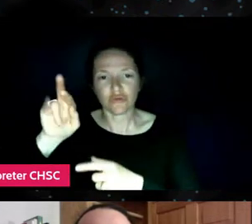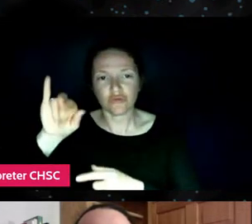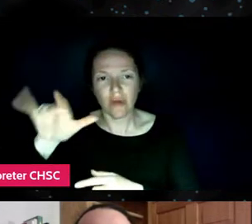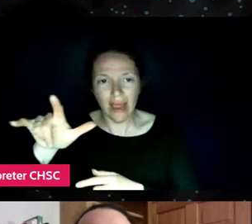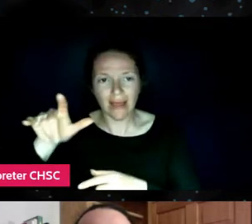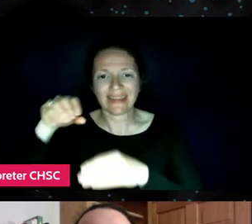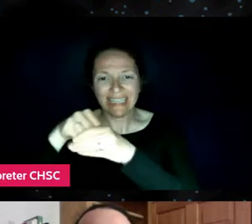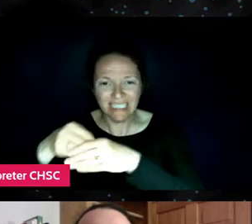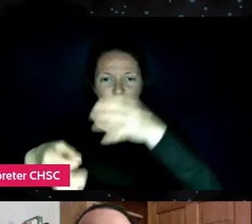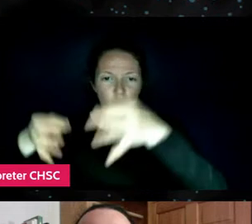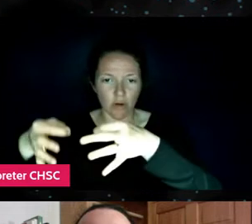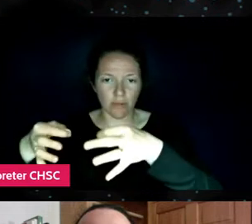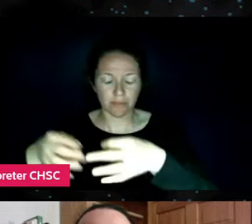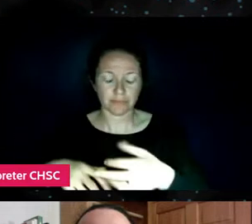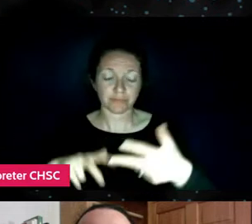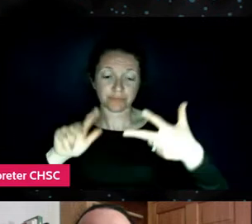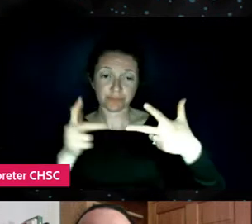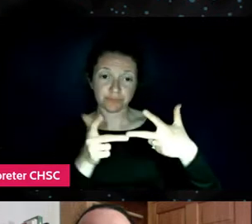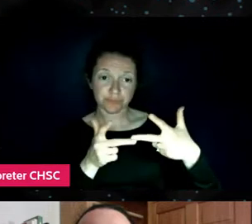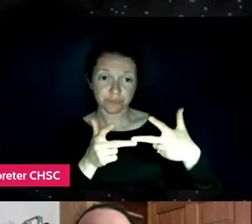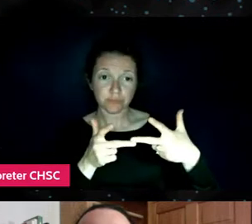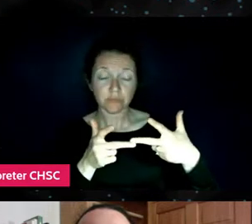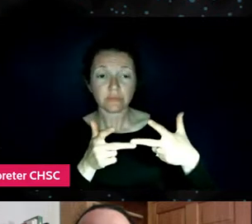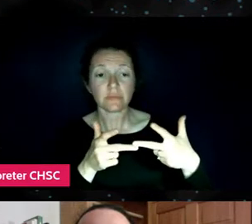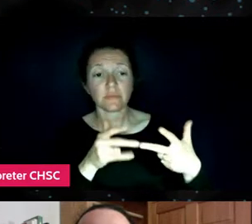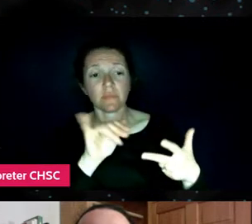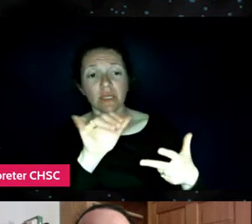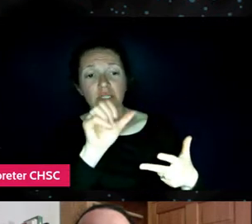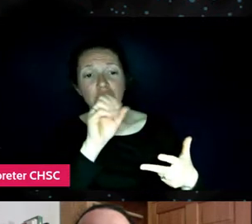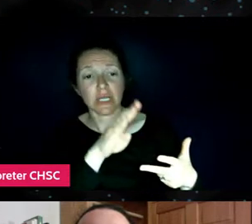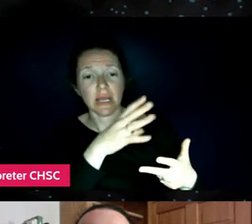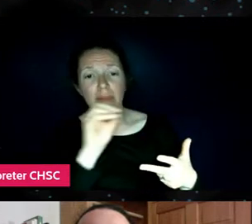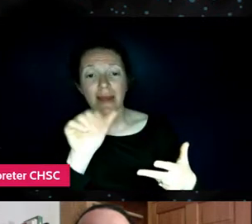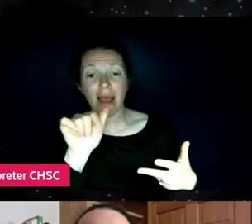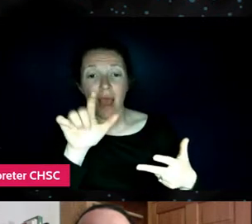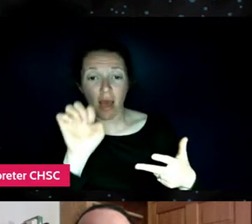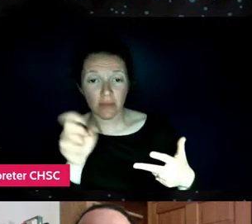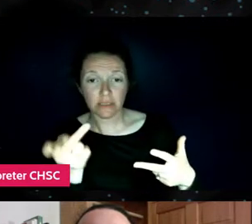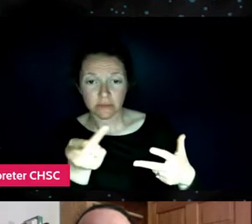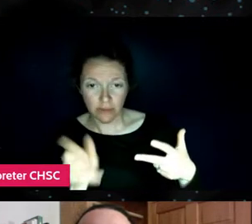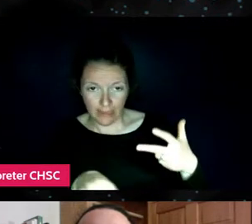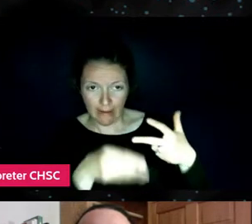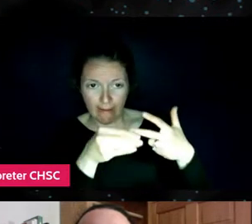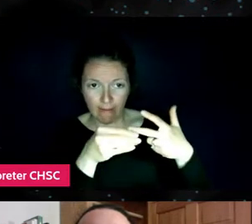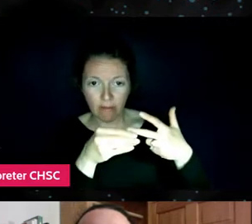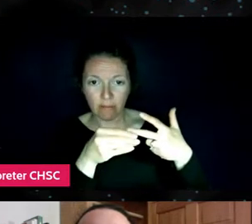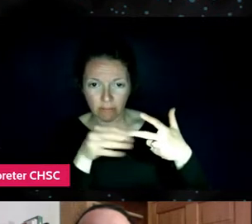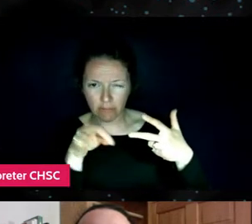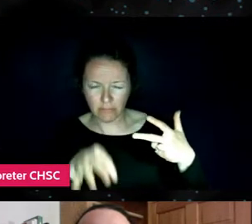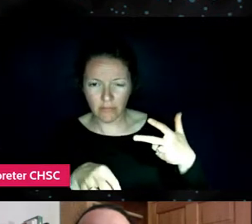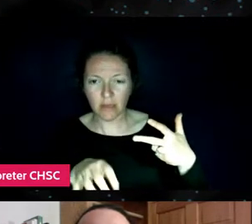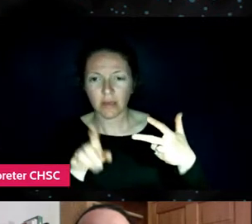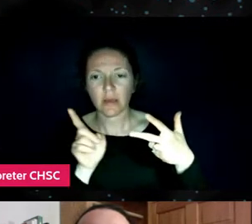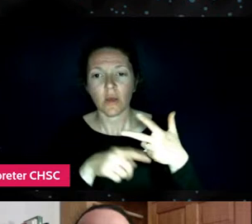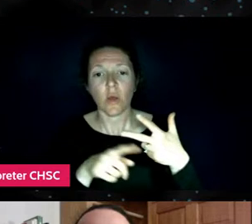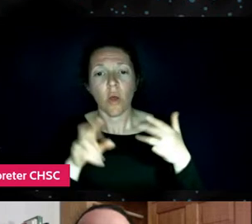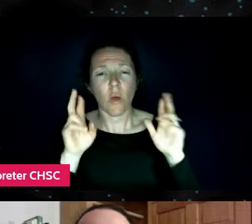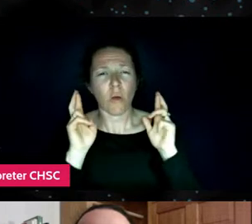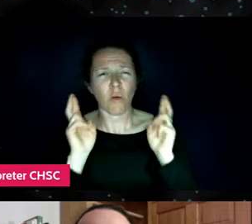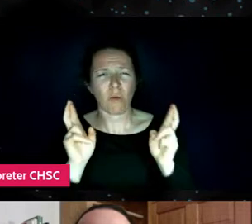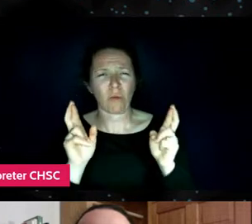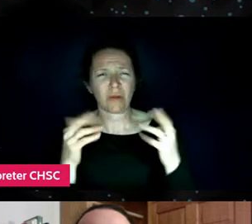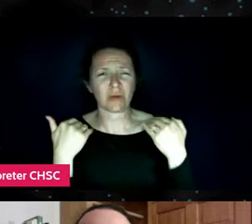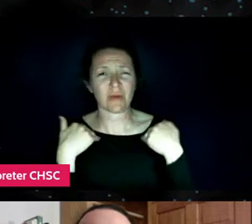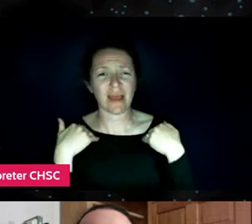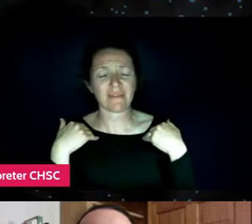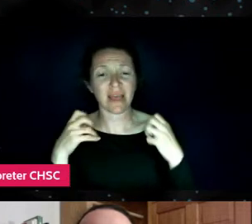and I'm going to have Jacob and Alex build on this, is we're hoping to have the opportunity